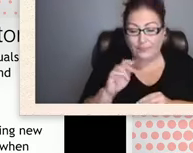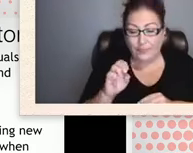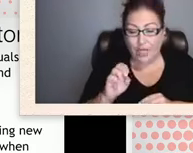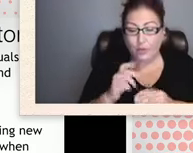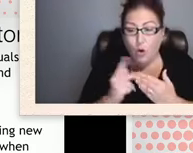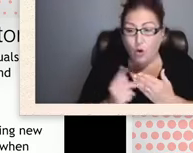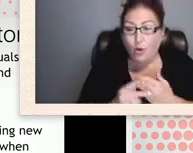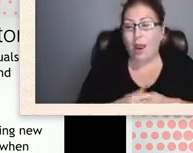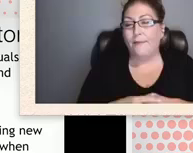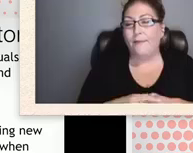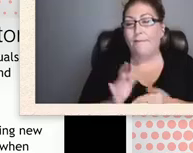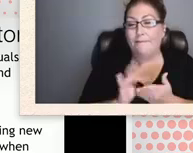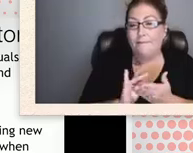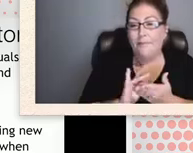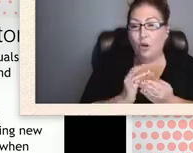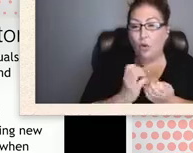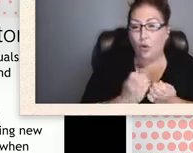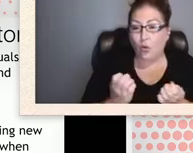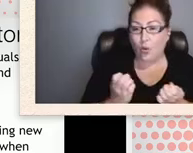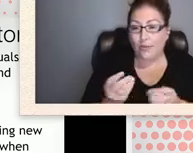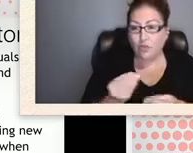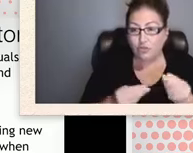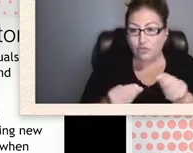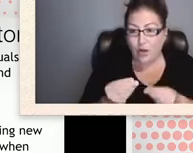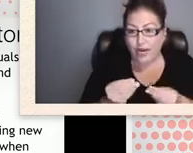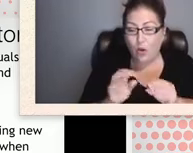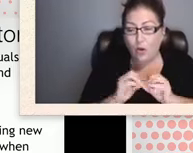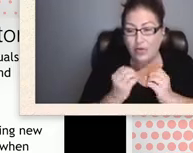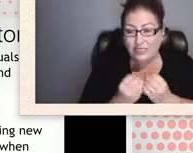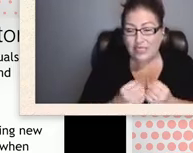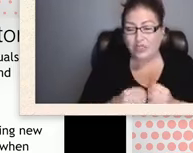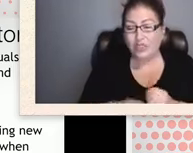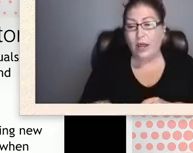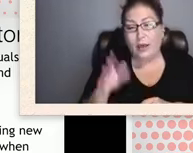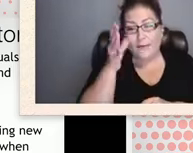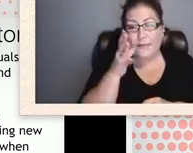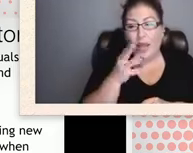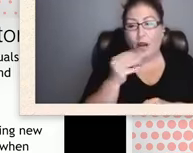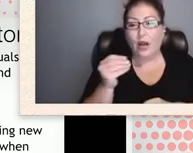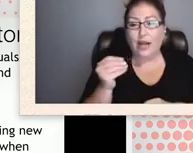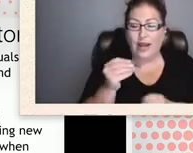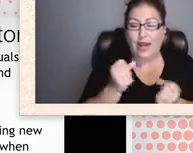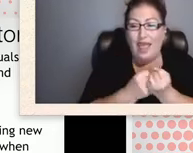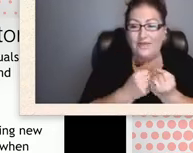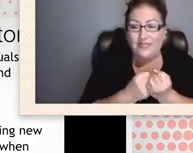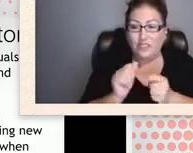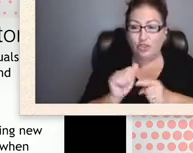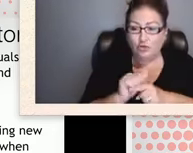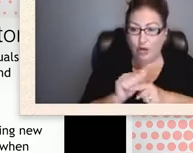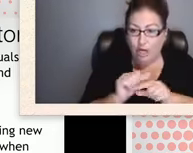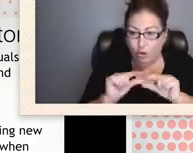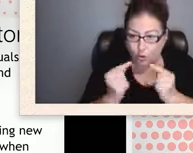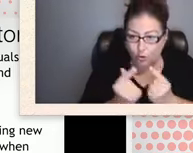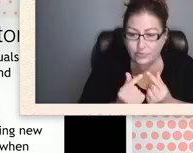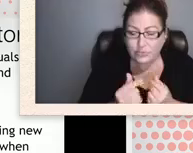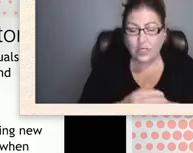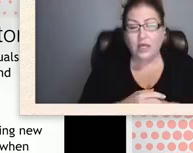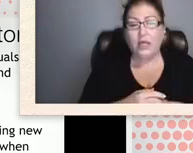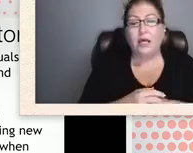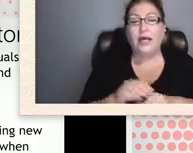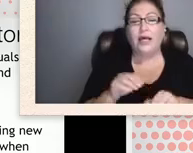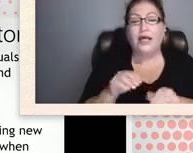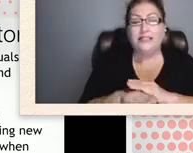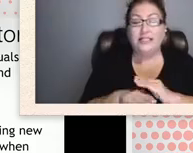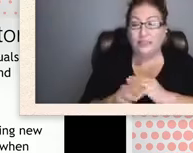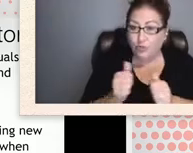medical equipment trading organizations, parent and advocacy training groups, accessible sports,